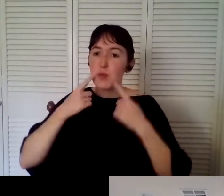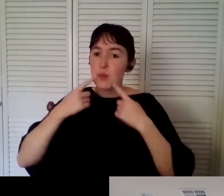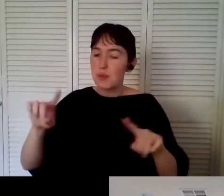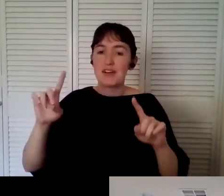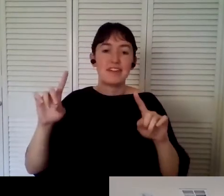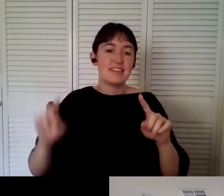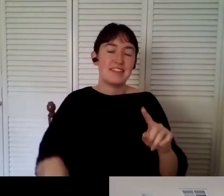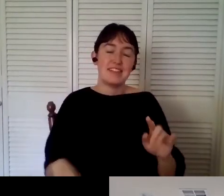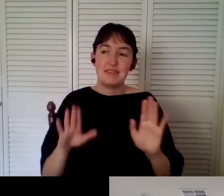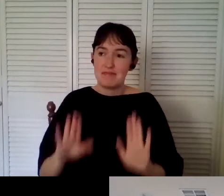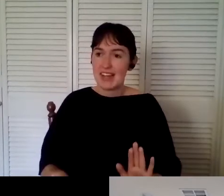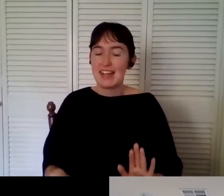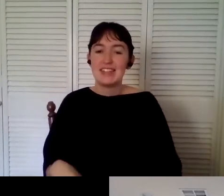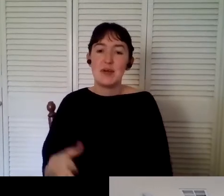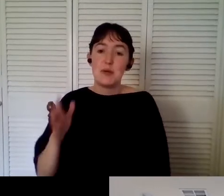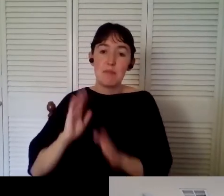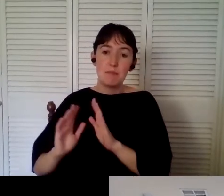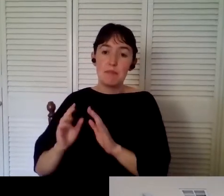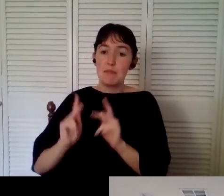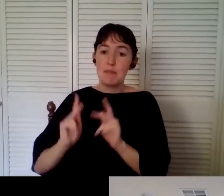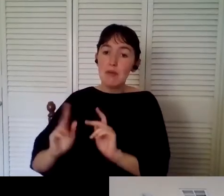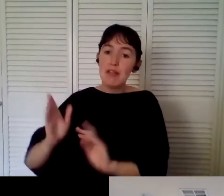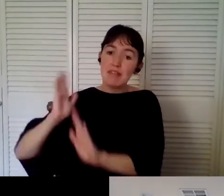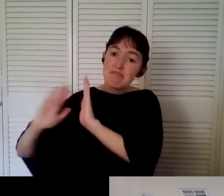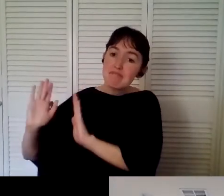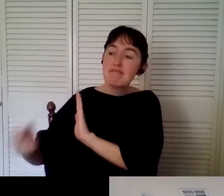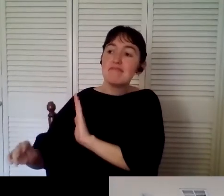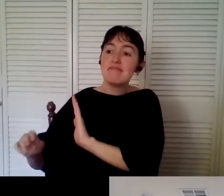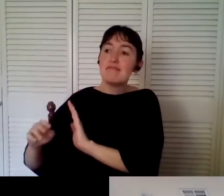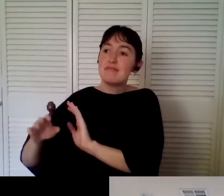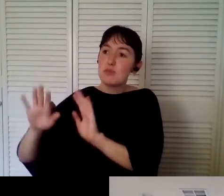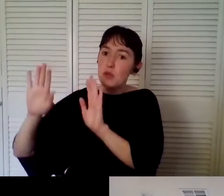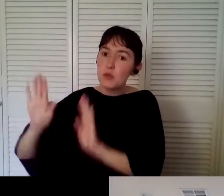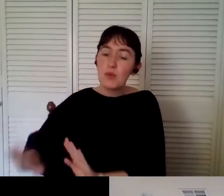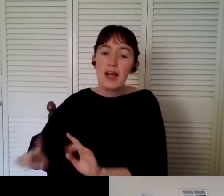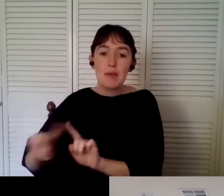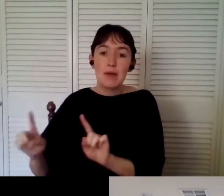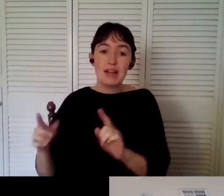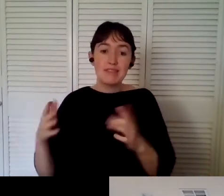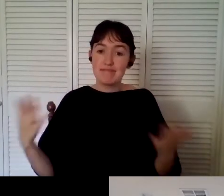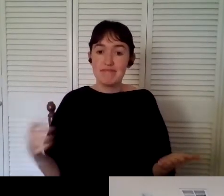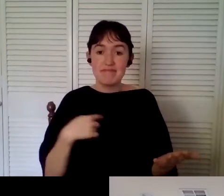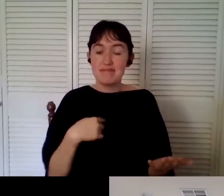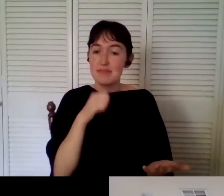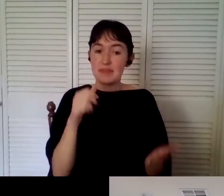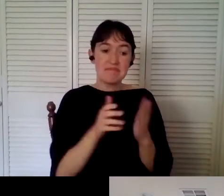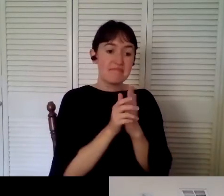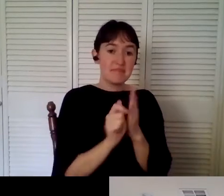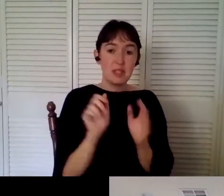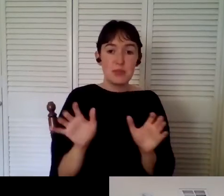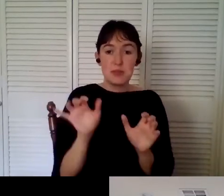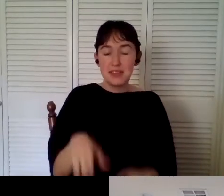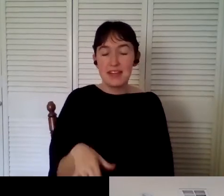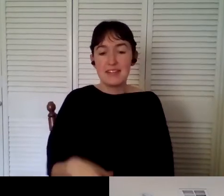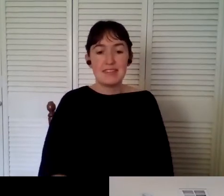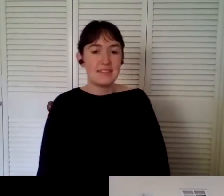and oh my God, just because I'm a modern human doesn't mean I'm good at anything. So yeah, definitely. Flint knapping is like one of the most humbling things I've